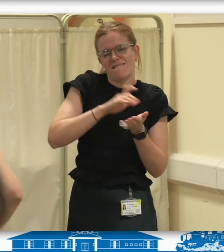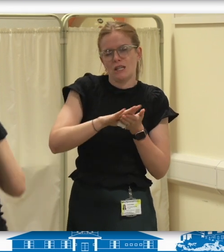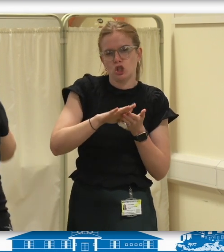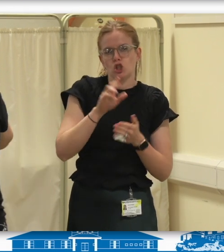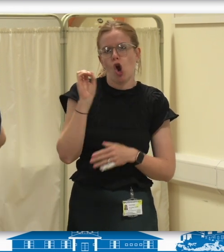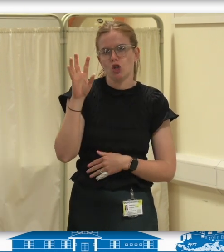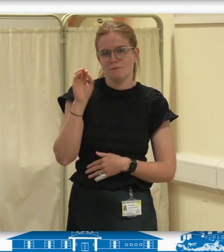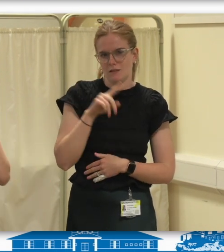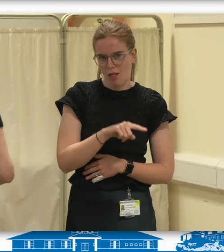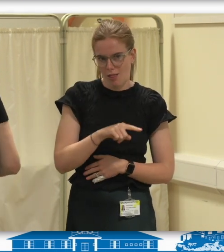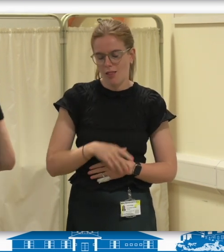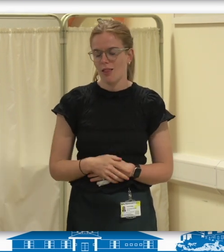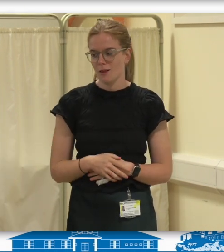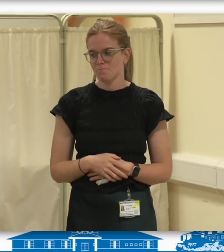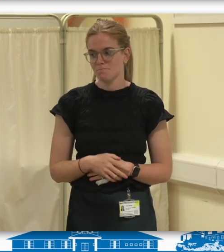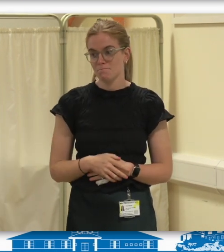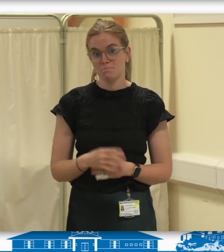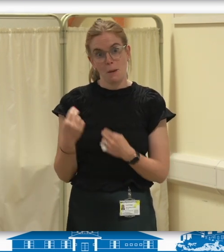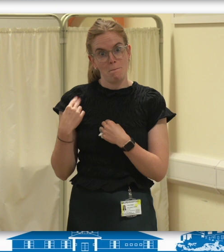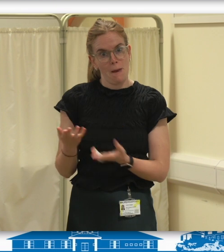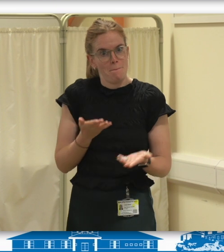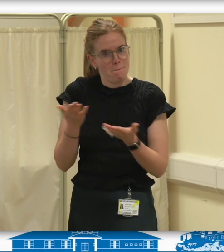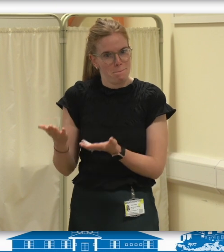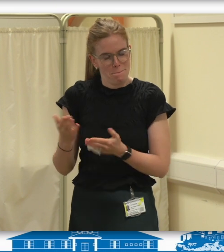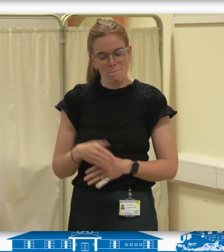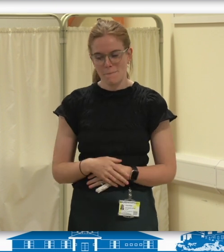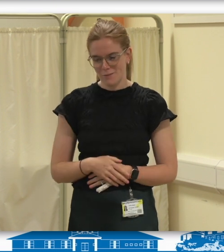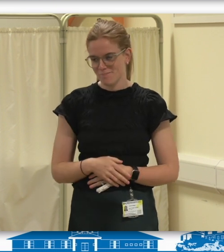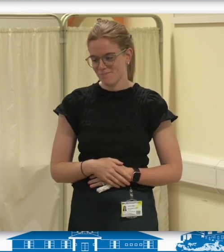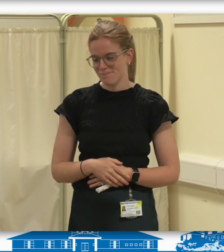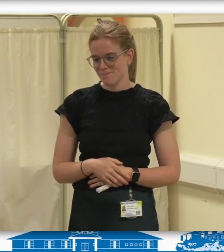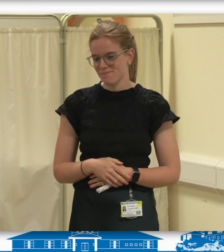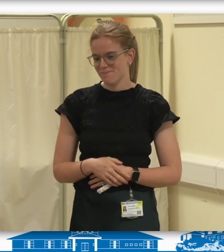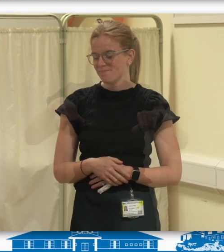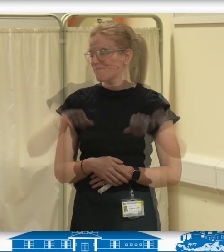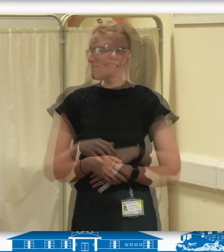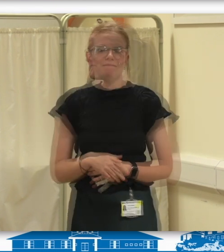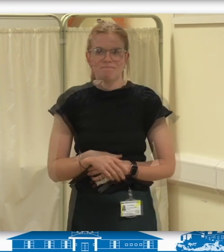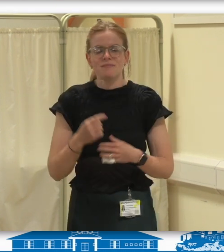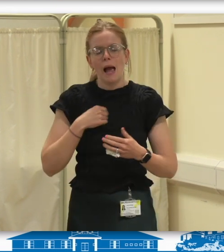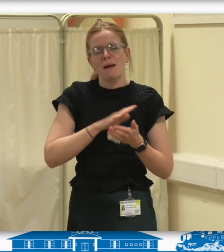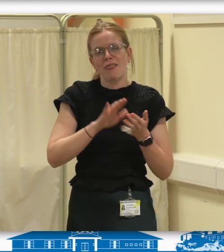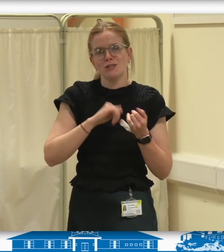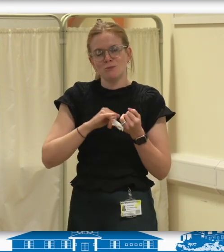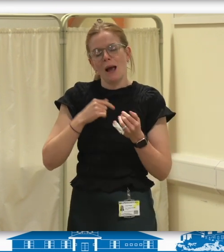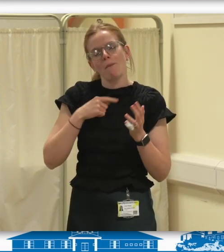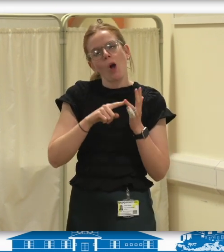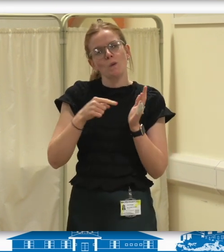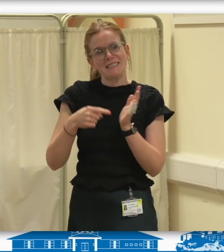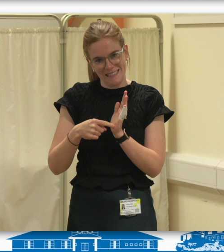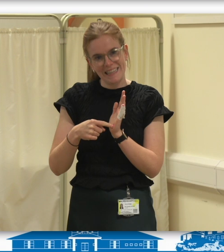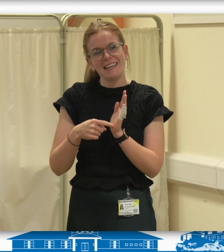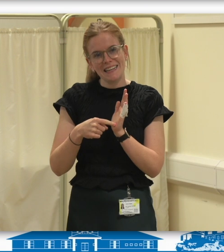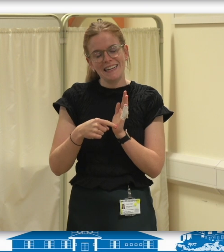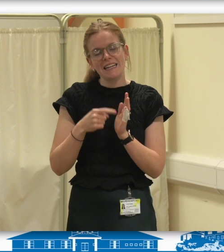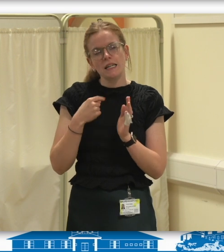And I'll leave you to it. Thank you. Thank you very much. So I'm Heather Spooner. I'm an occupational